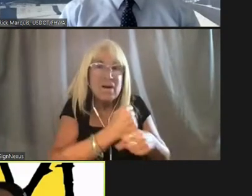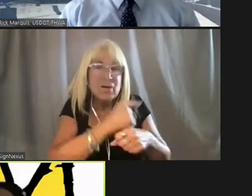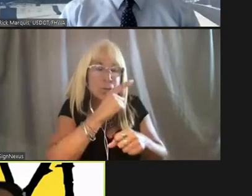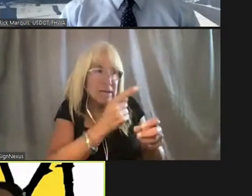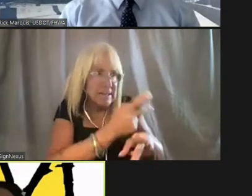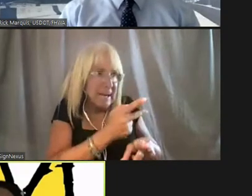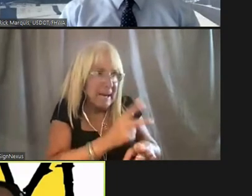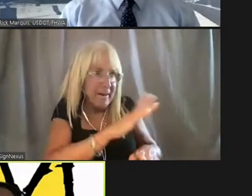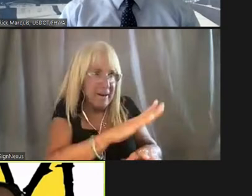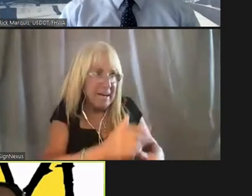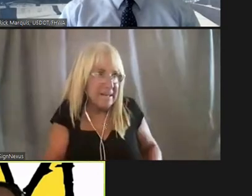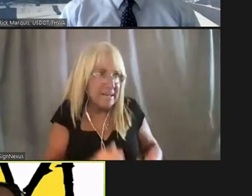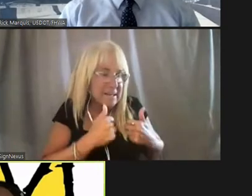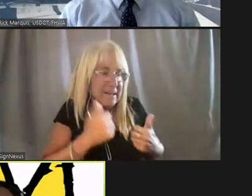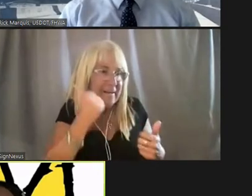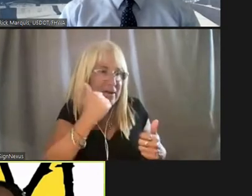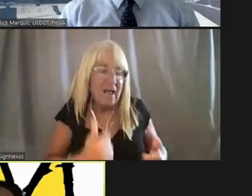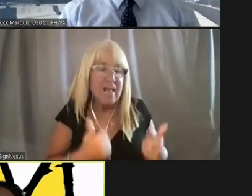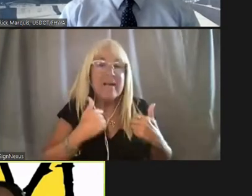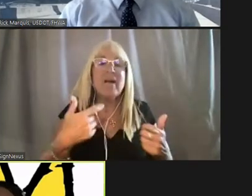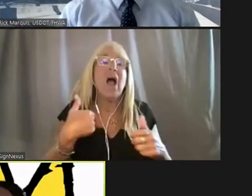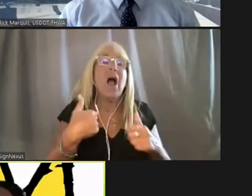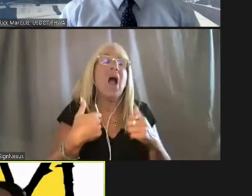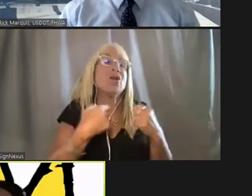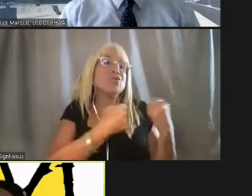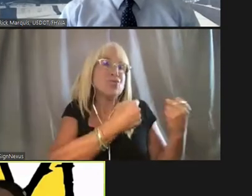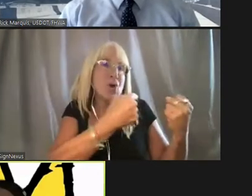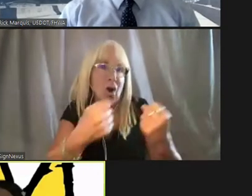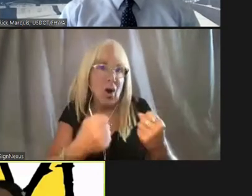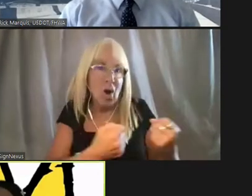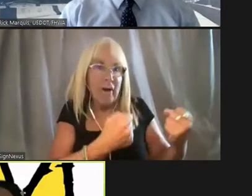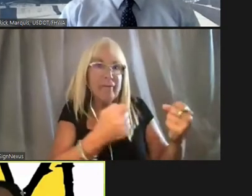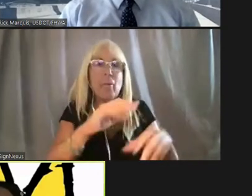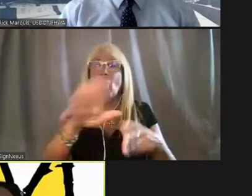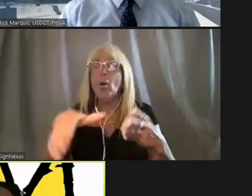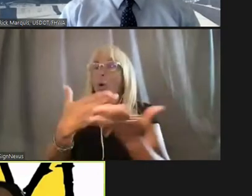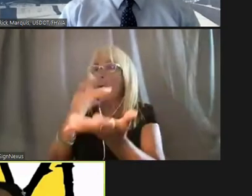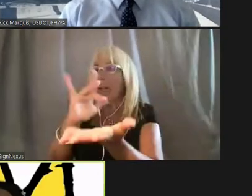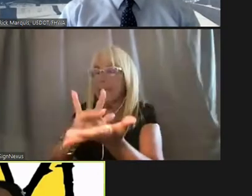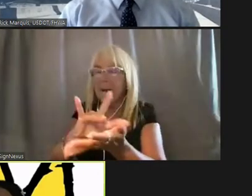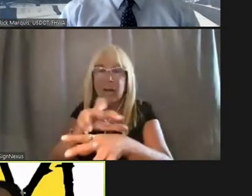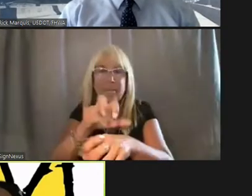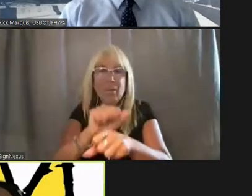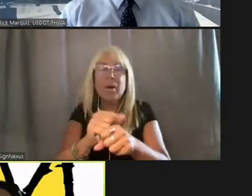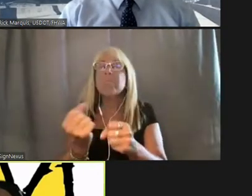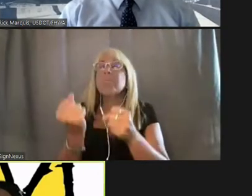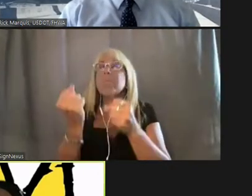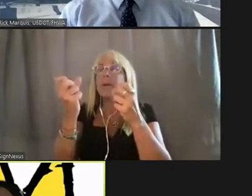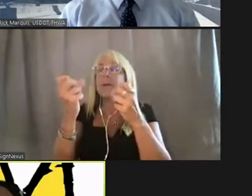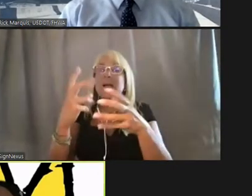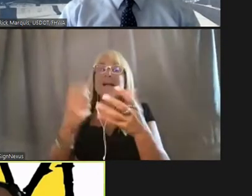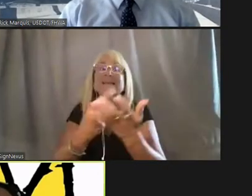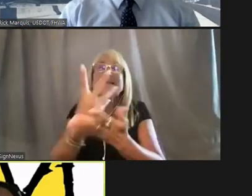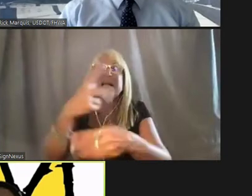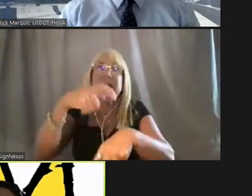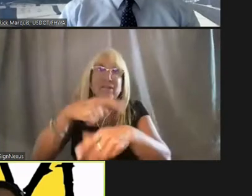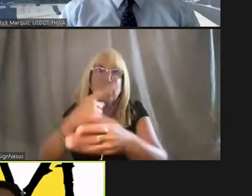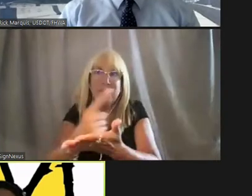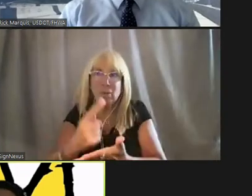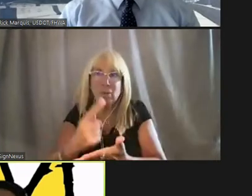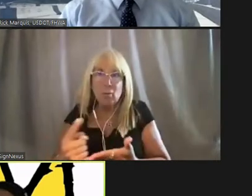care of in his daily life but I am the one that drives into all of his medical medical appointments which are multiple in number and several times per week and